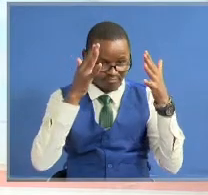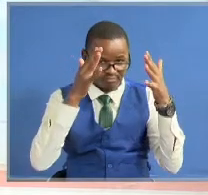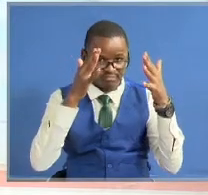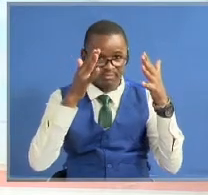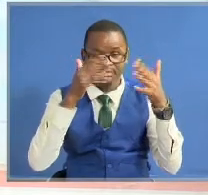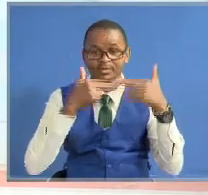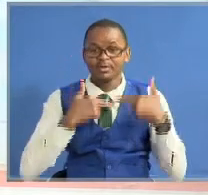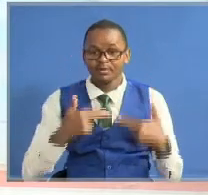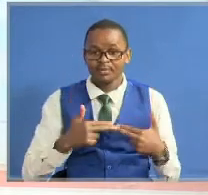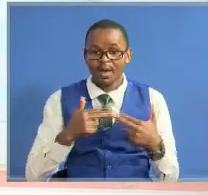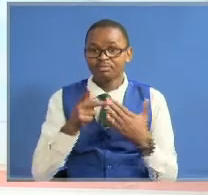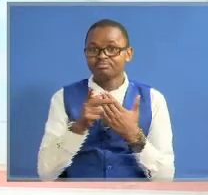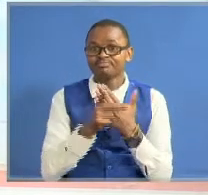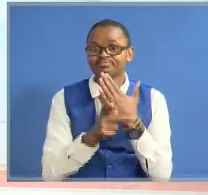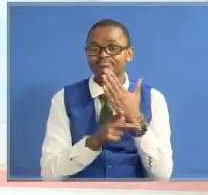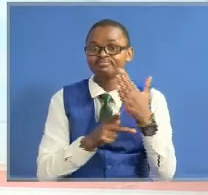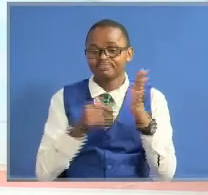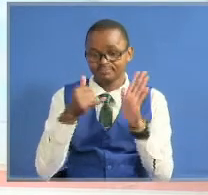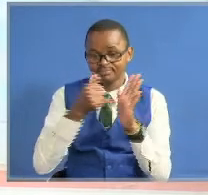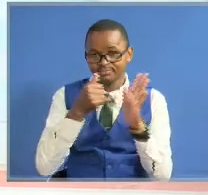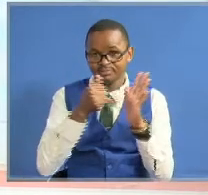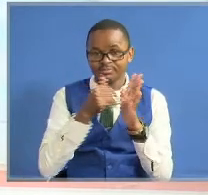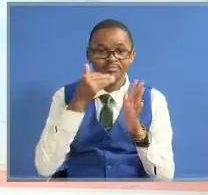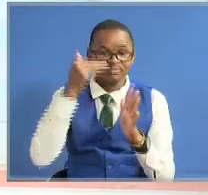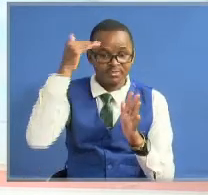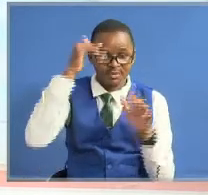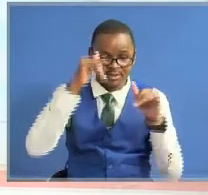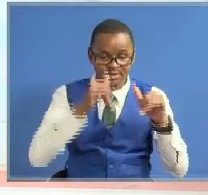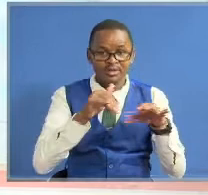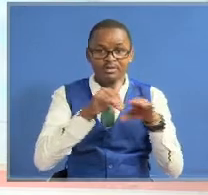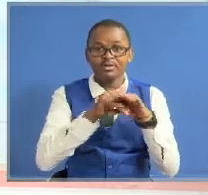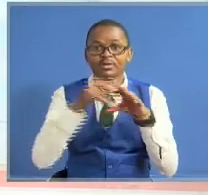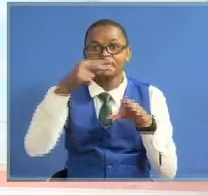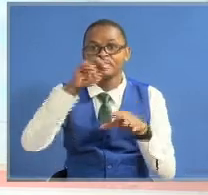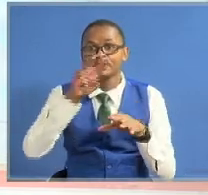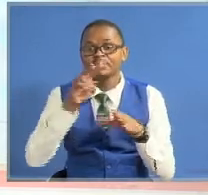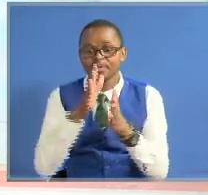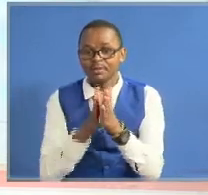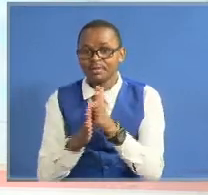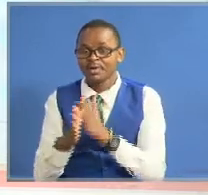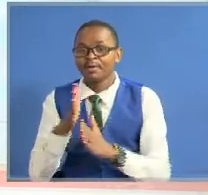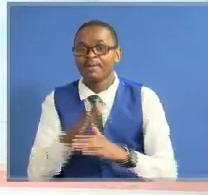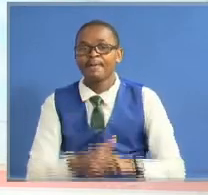health laws and policies fail to include adolescents living with HIV in planning.